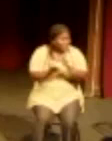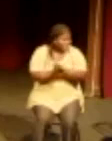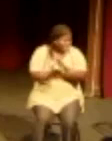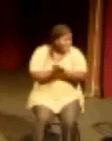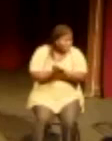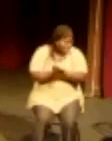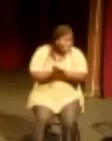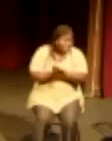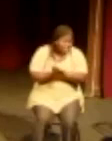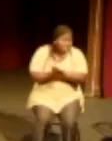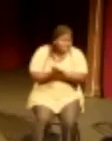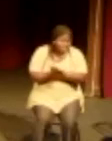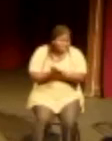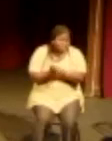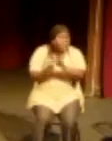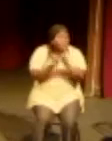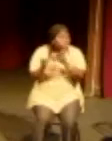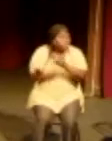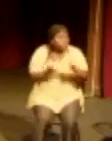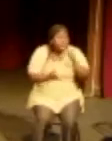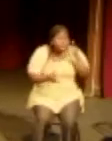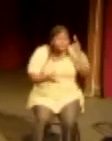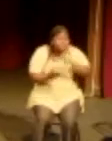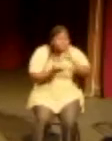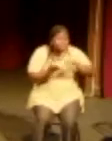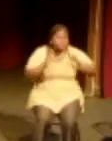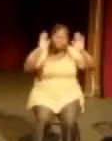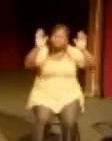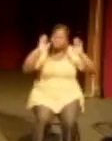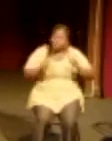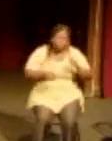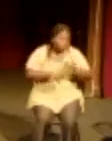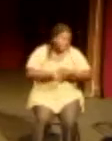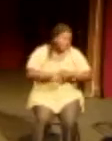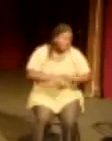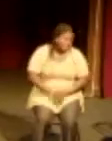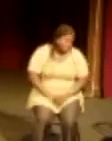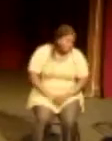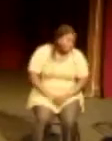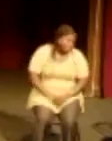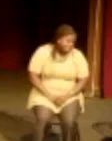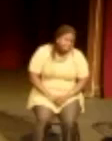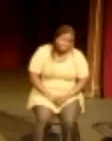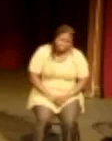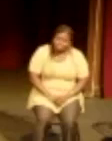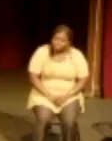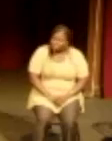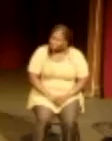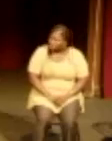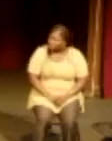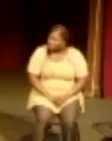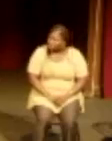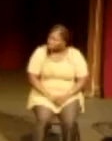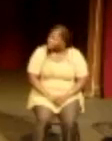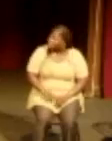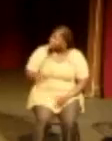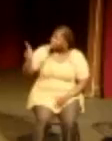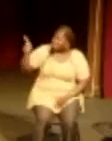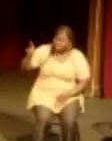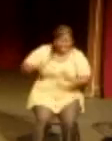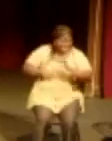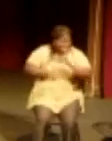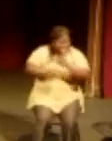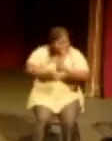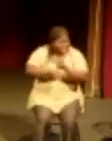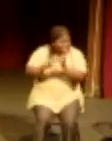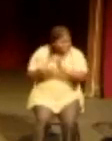culminated in a nice lunch for our students. It was just a fabulous time, and you can imagine the amount of time and effort that went into planning